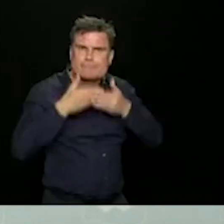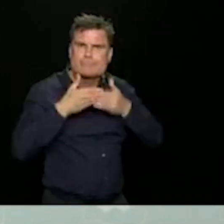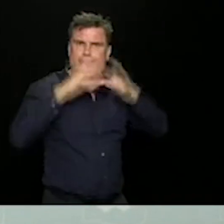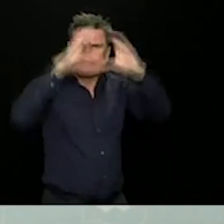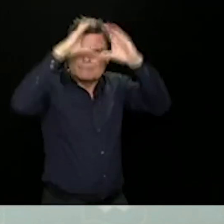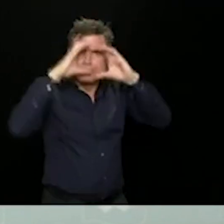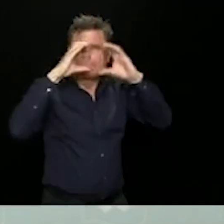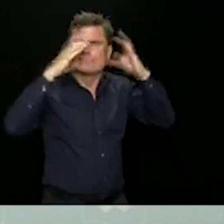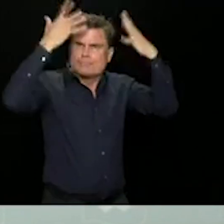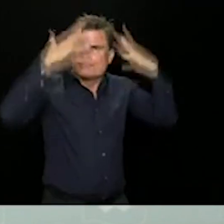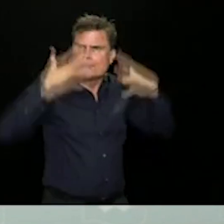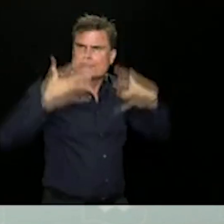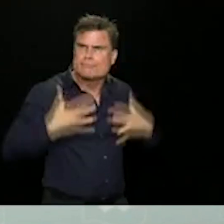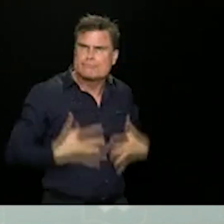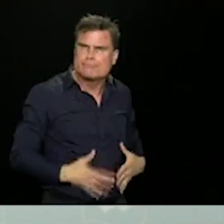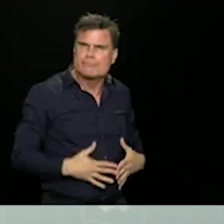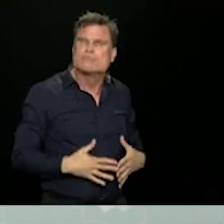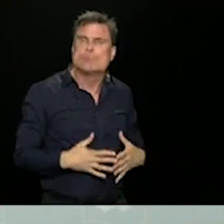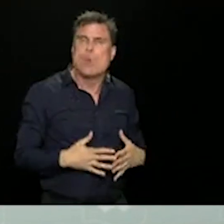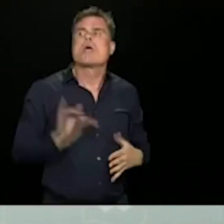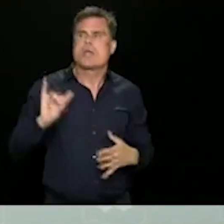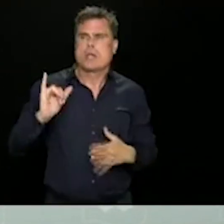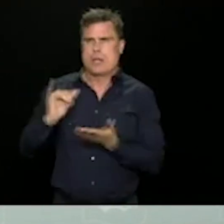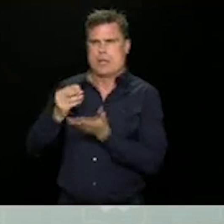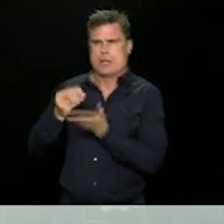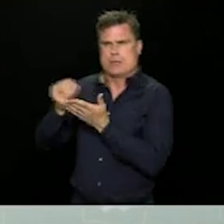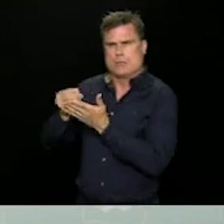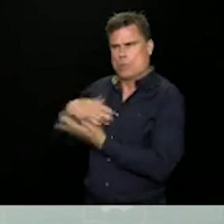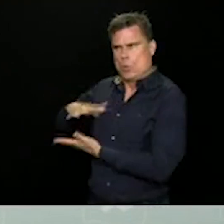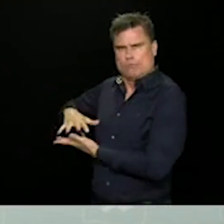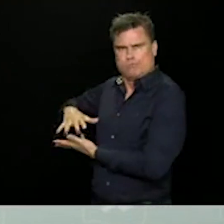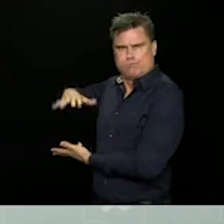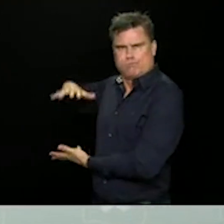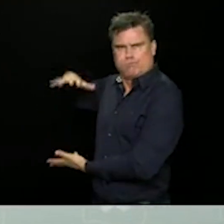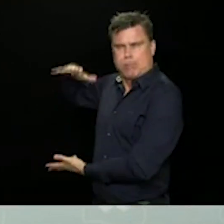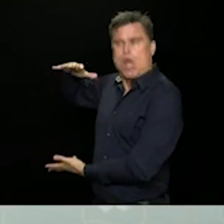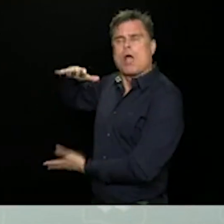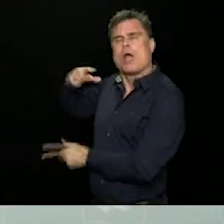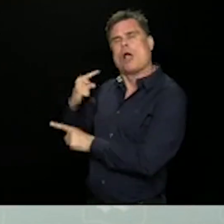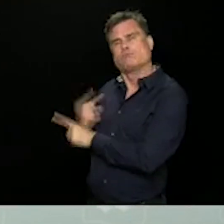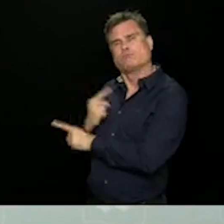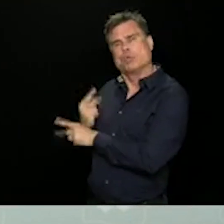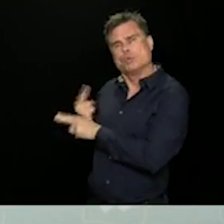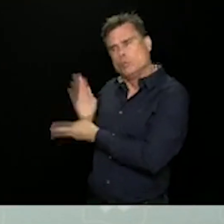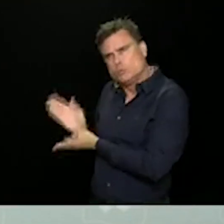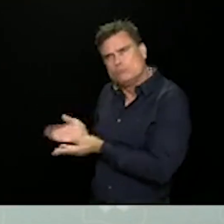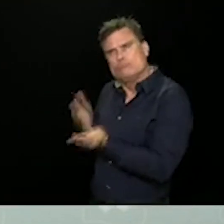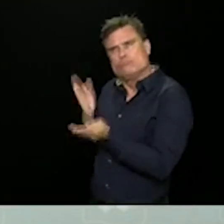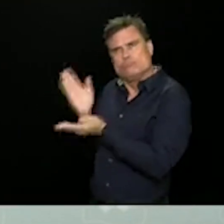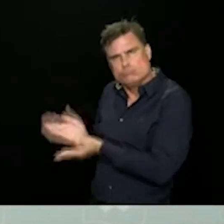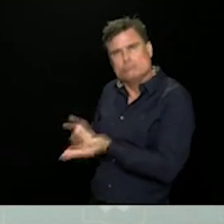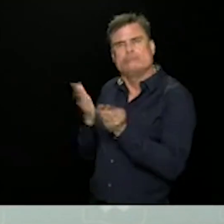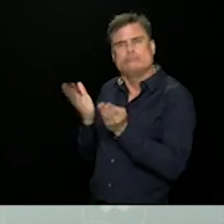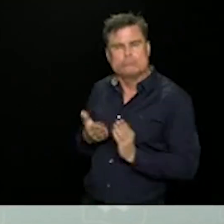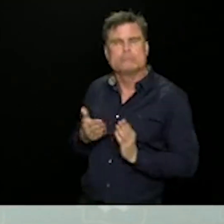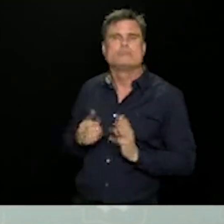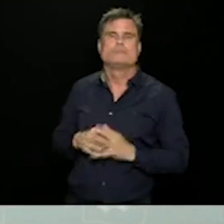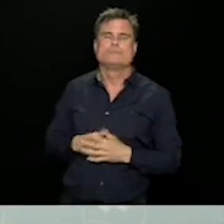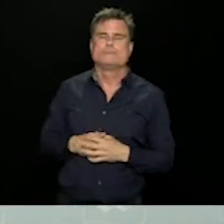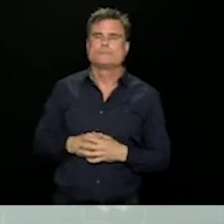have a protocol. People are more comfortable. We have experience caring for people safely with COVID-19.